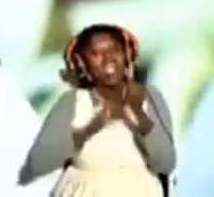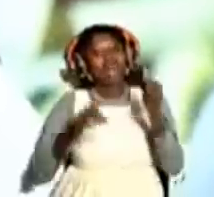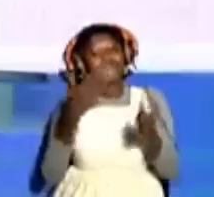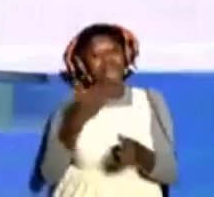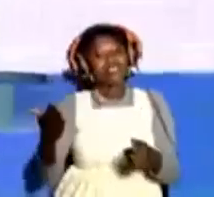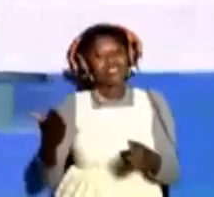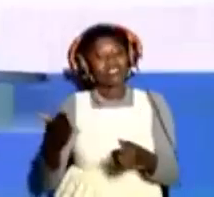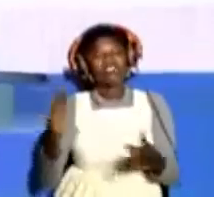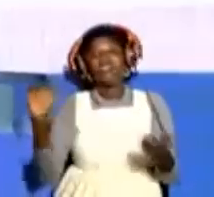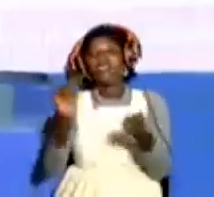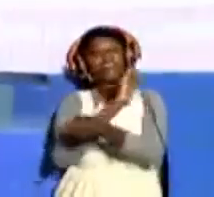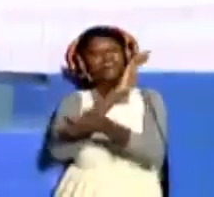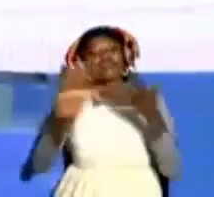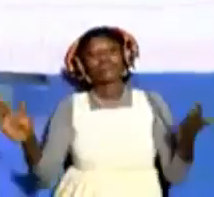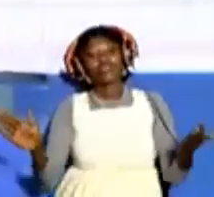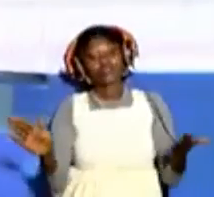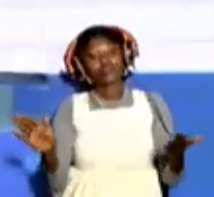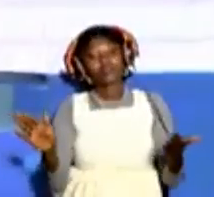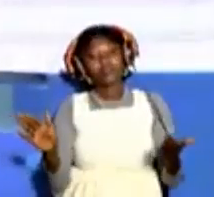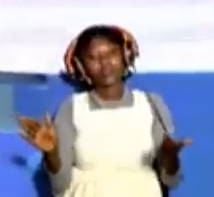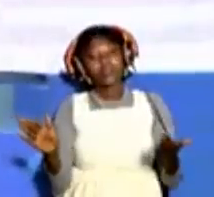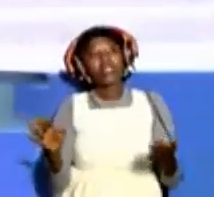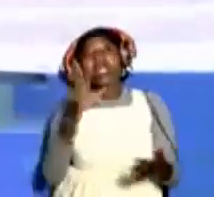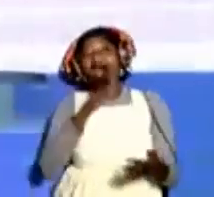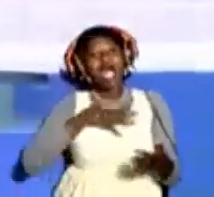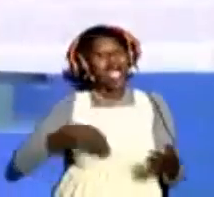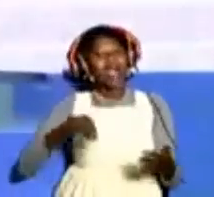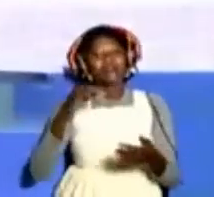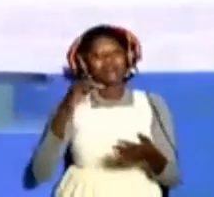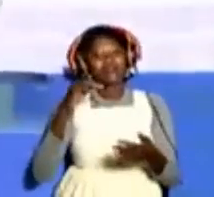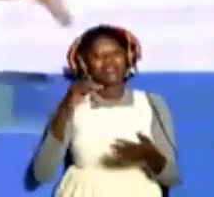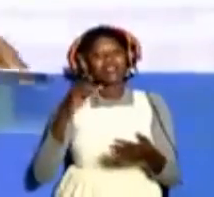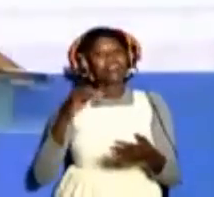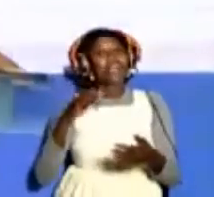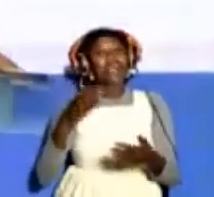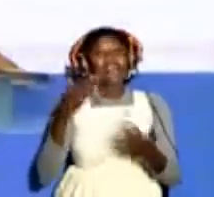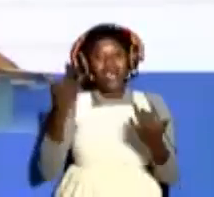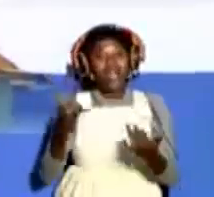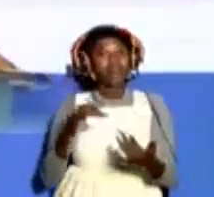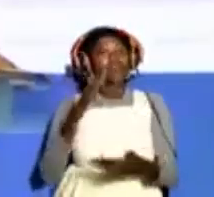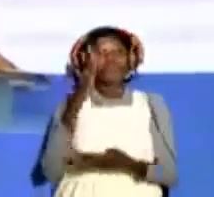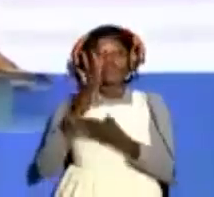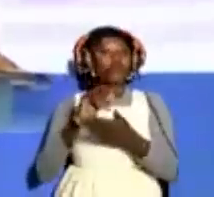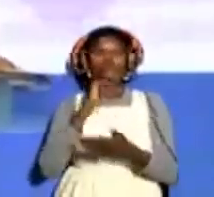Everything fizzled out. And they are somewhere. They have not died.